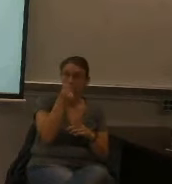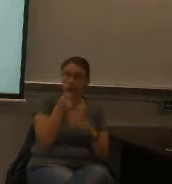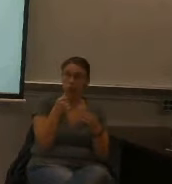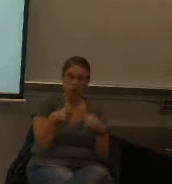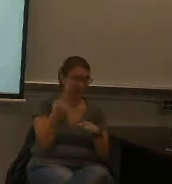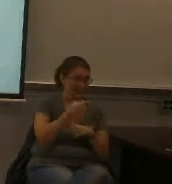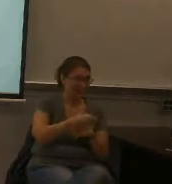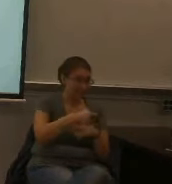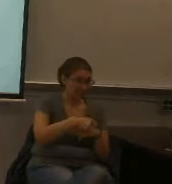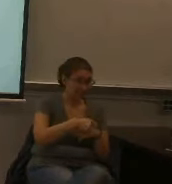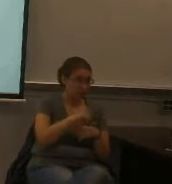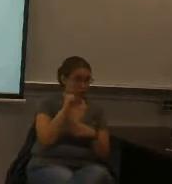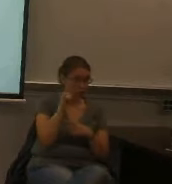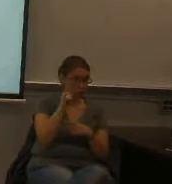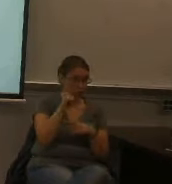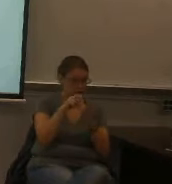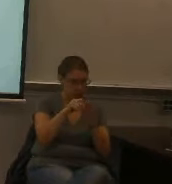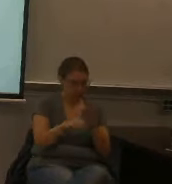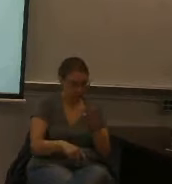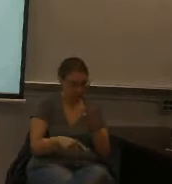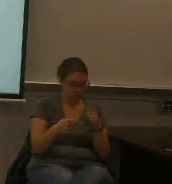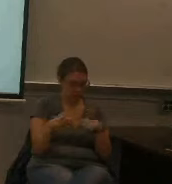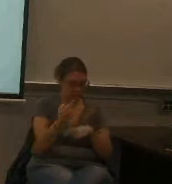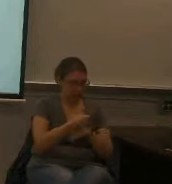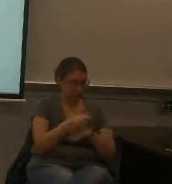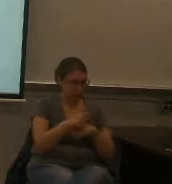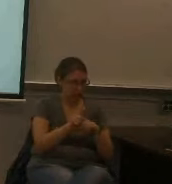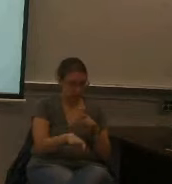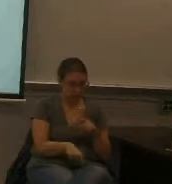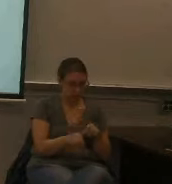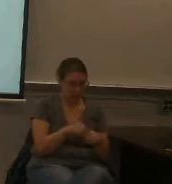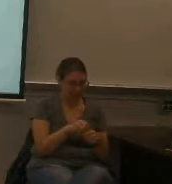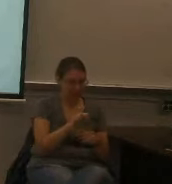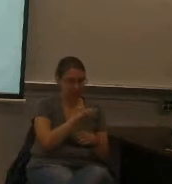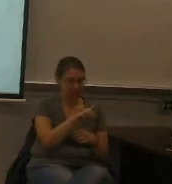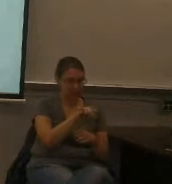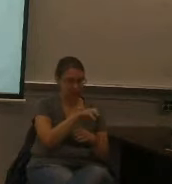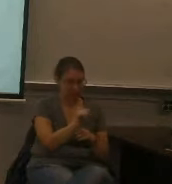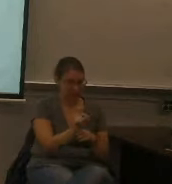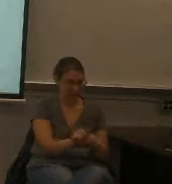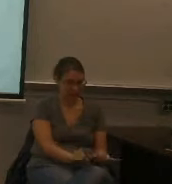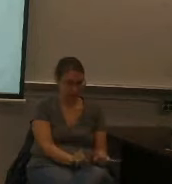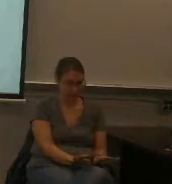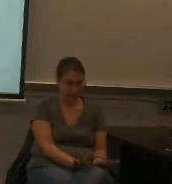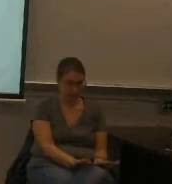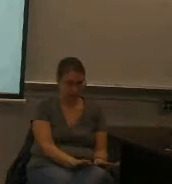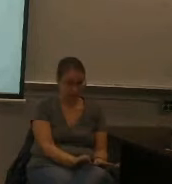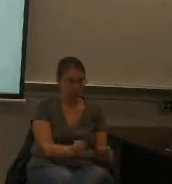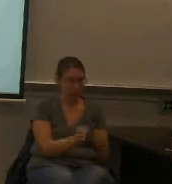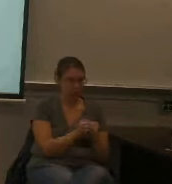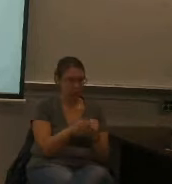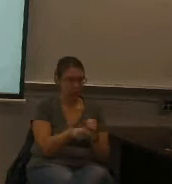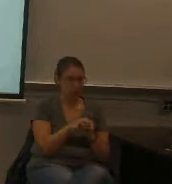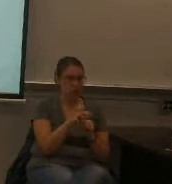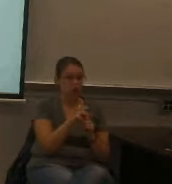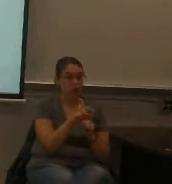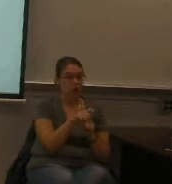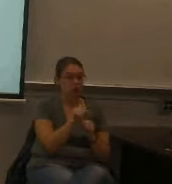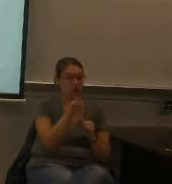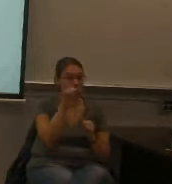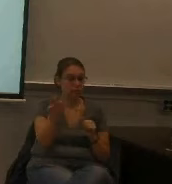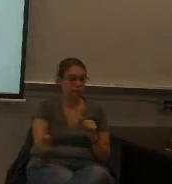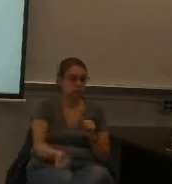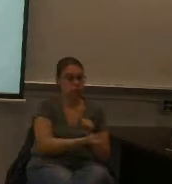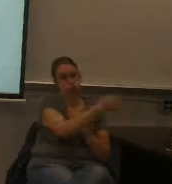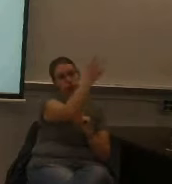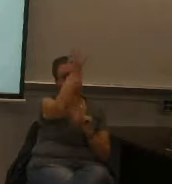the daytime to escape predation. They just go right down to the sediments. And with this current, though, it was